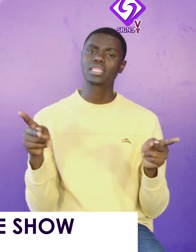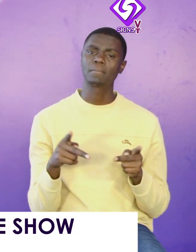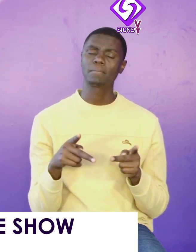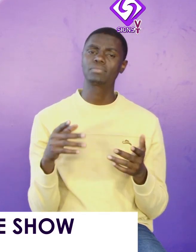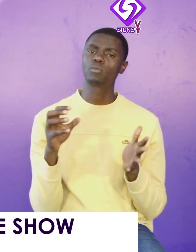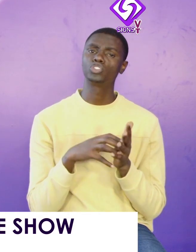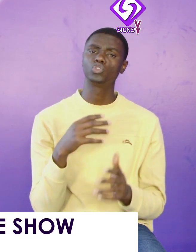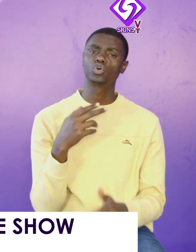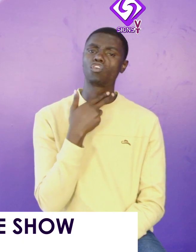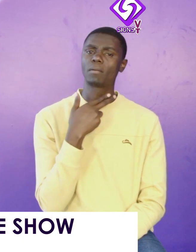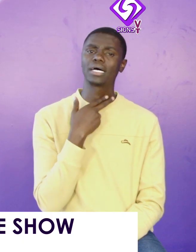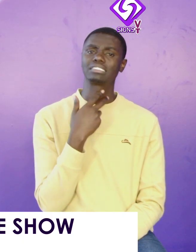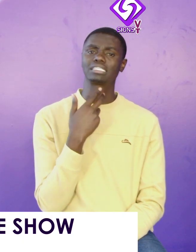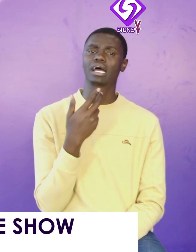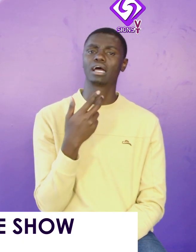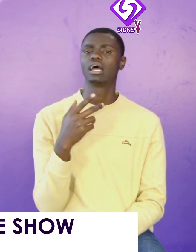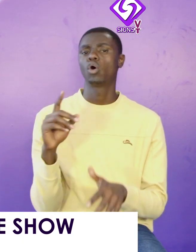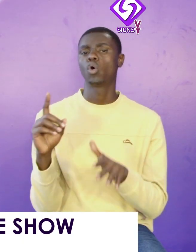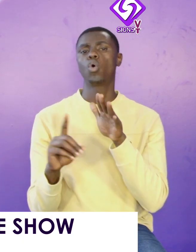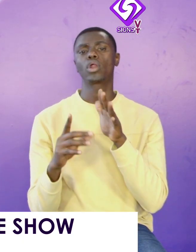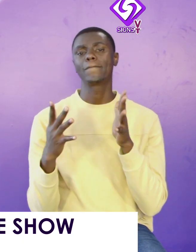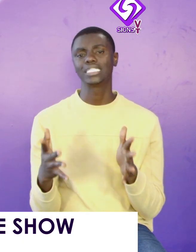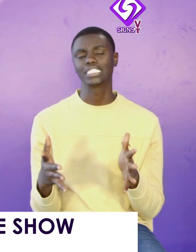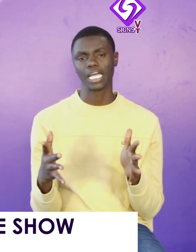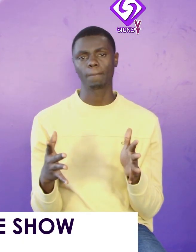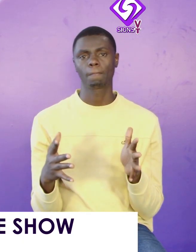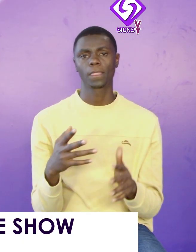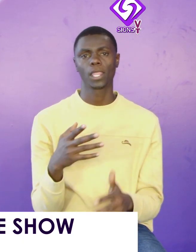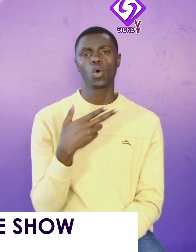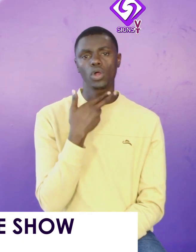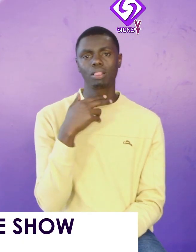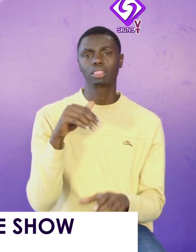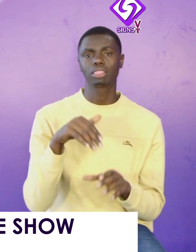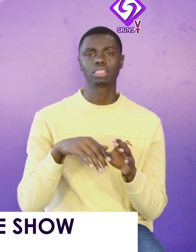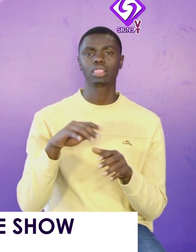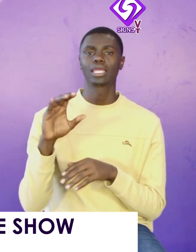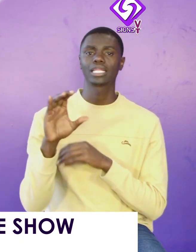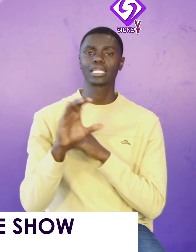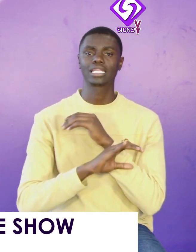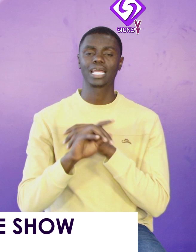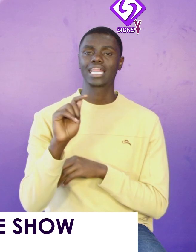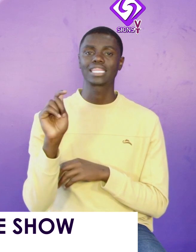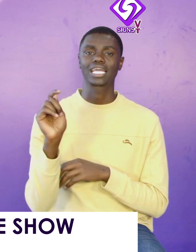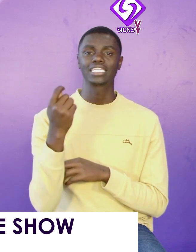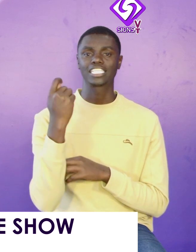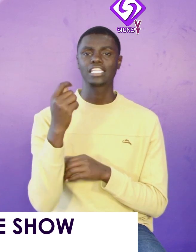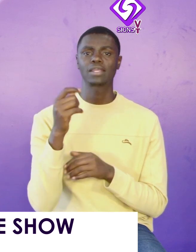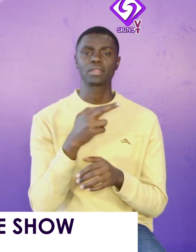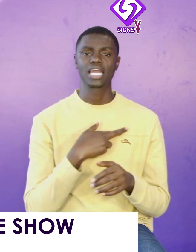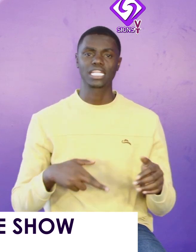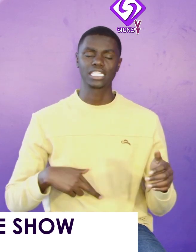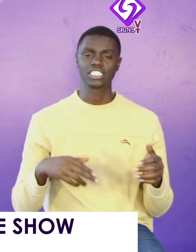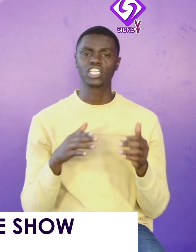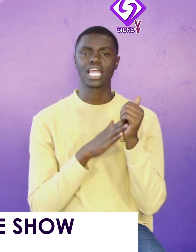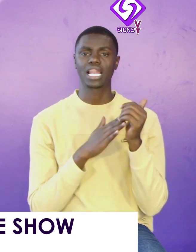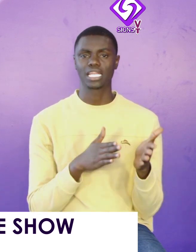is that place? What is that place of the minister in the country, Kenya, the religious leader? That place should